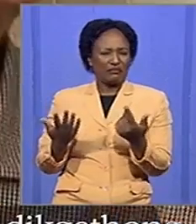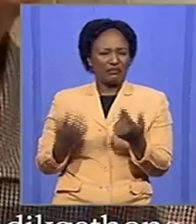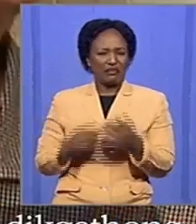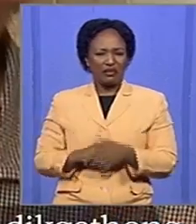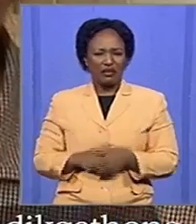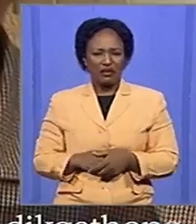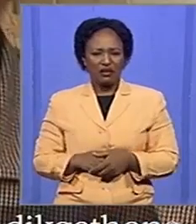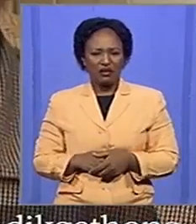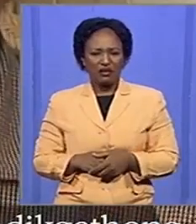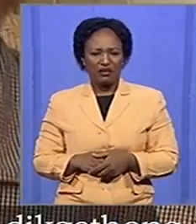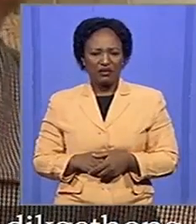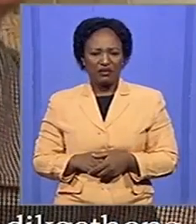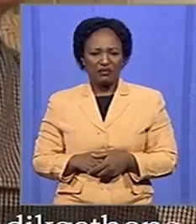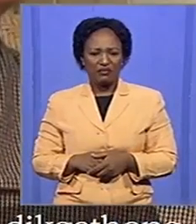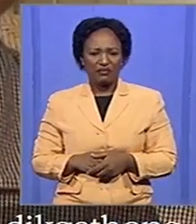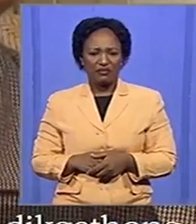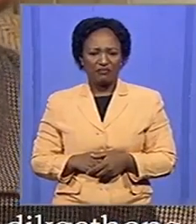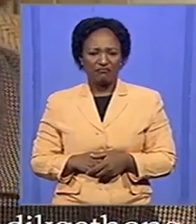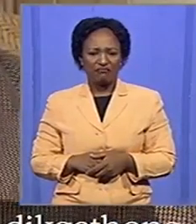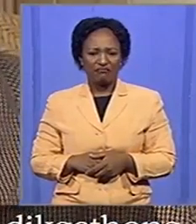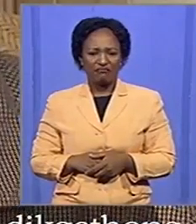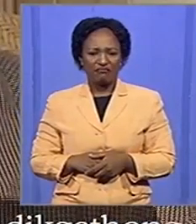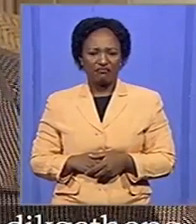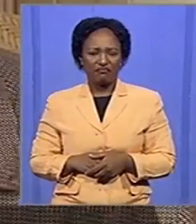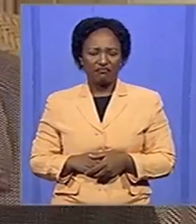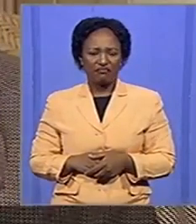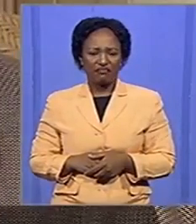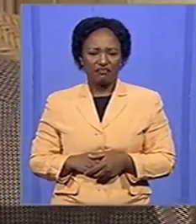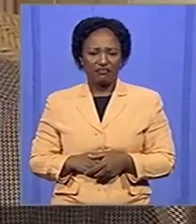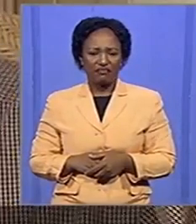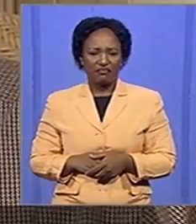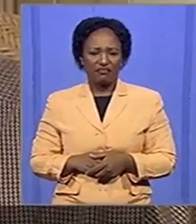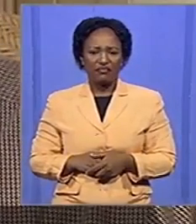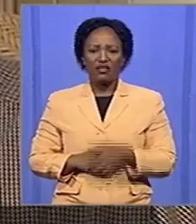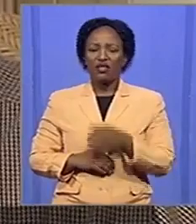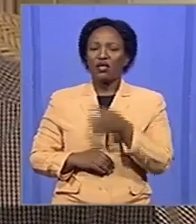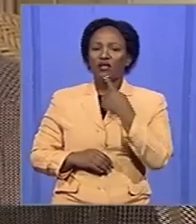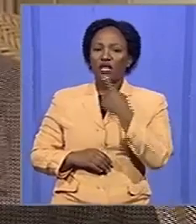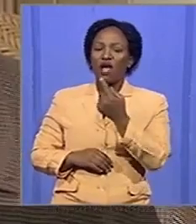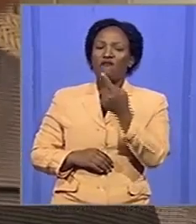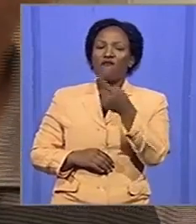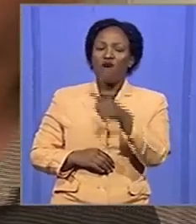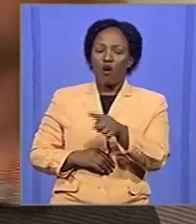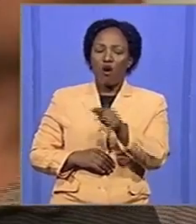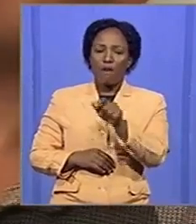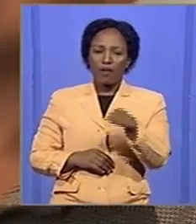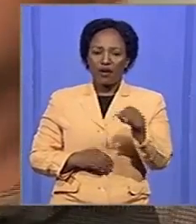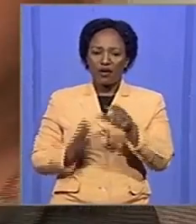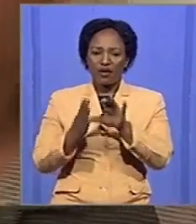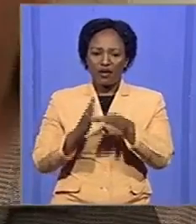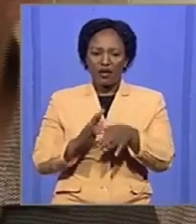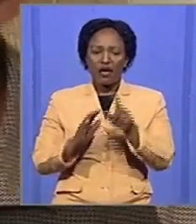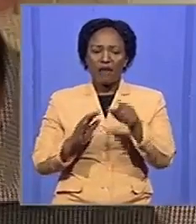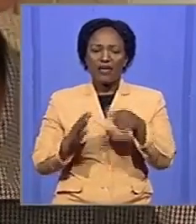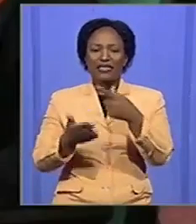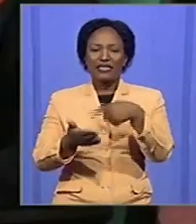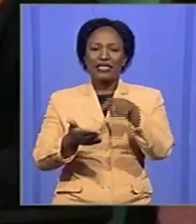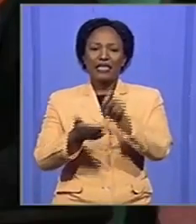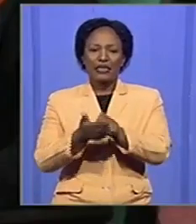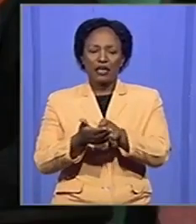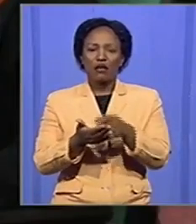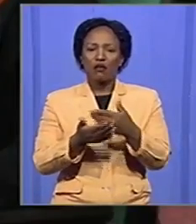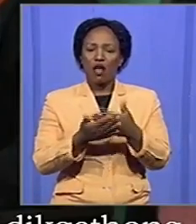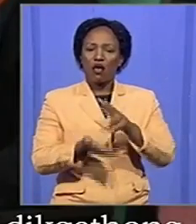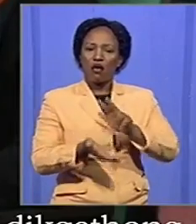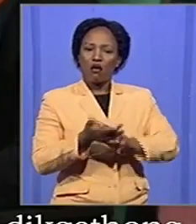written by persons with disabilities for persons with disabilities, where they need to get signatures to approve it,